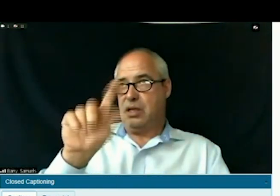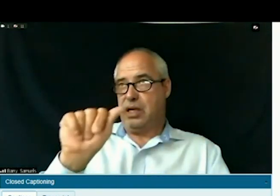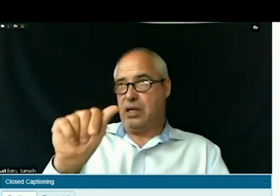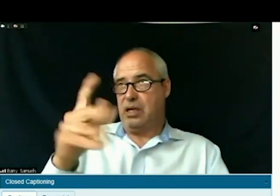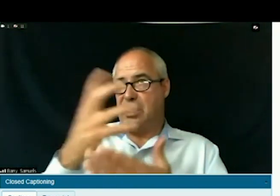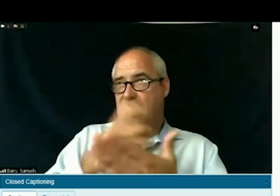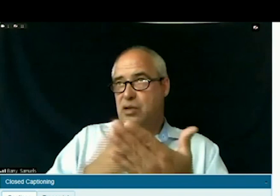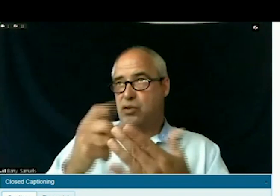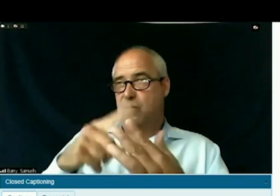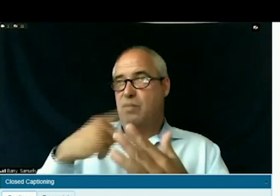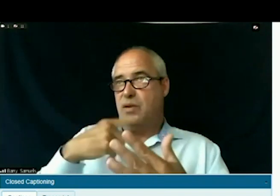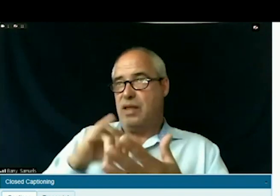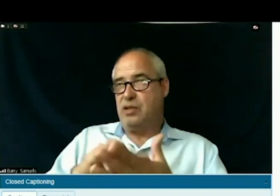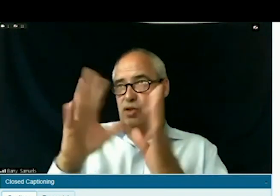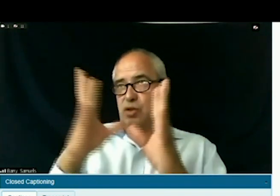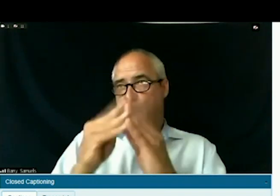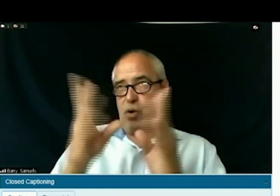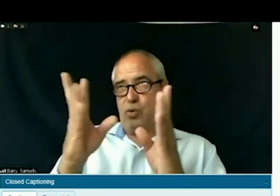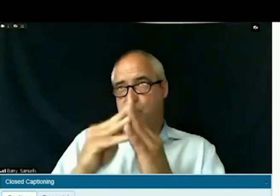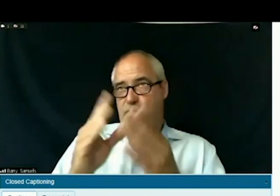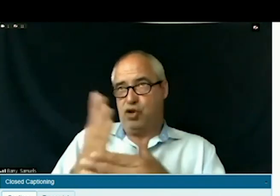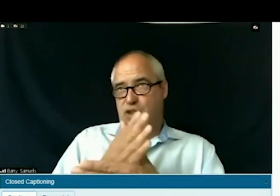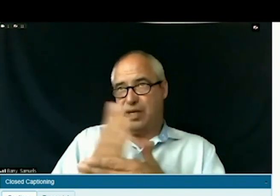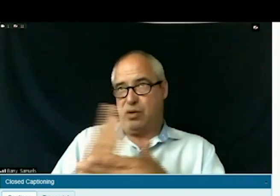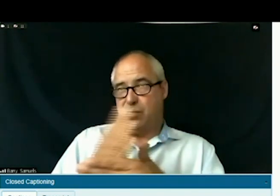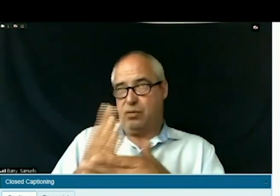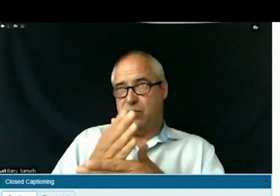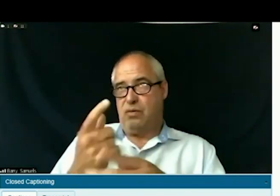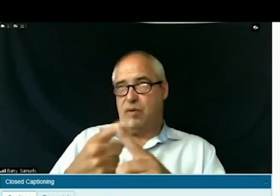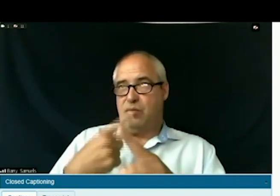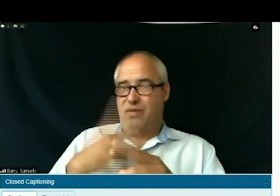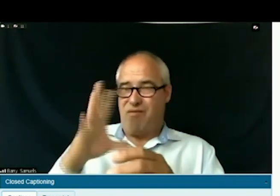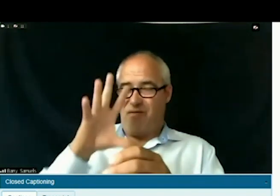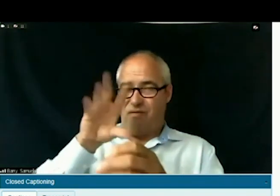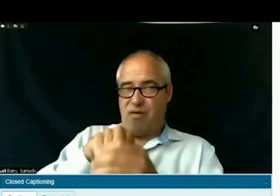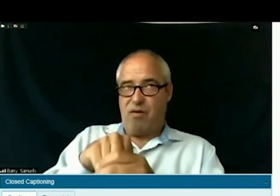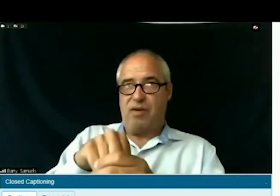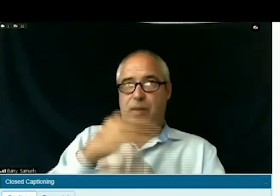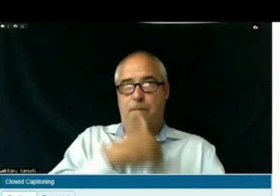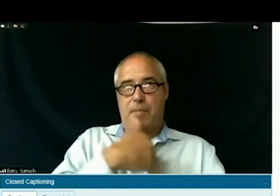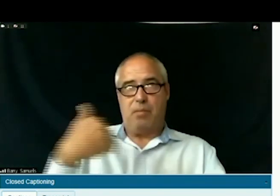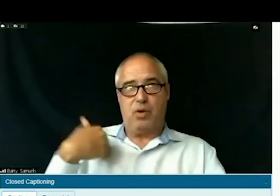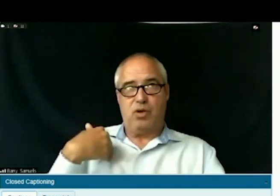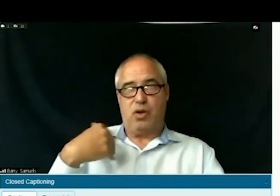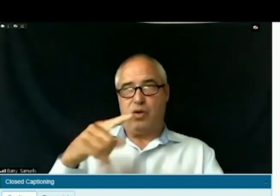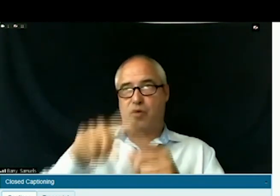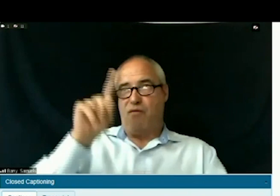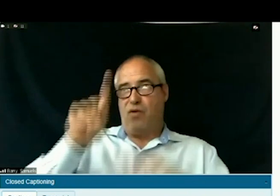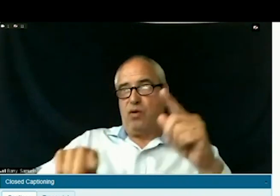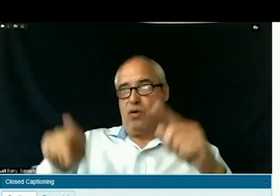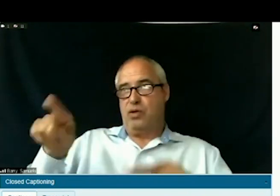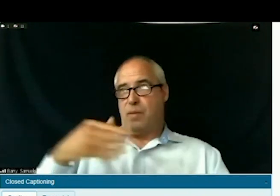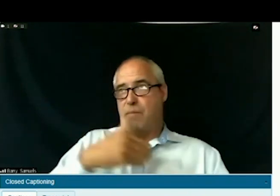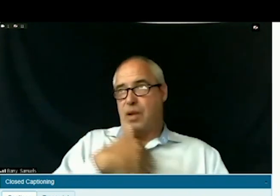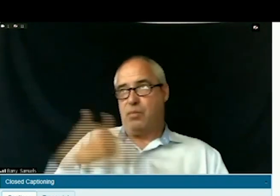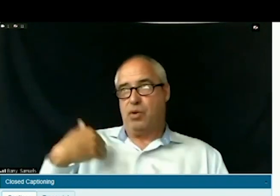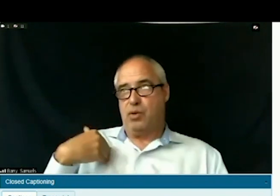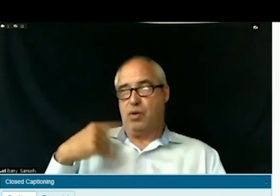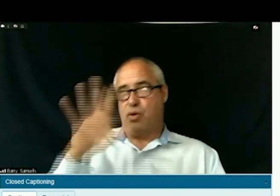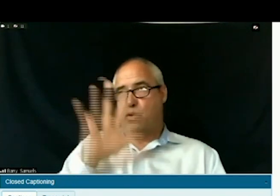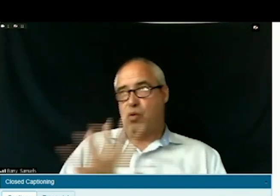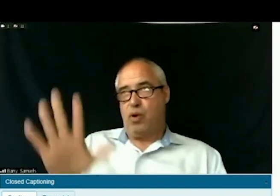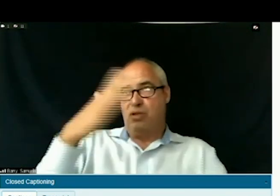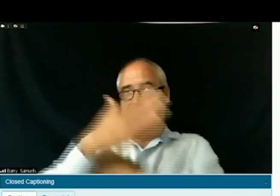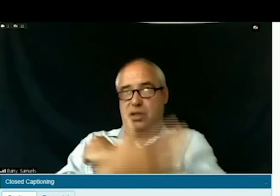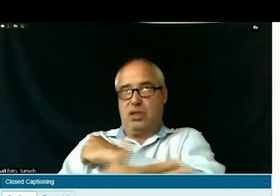as this symposium shared, to engage members, diverse members across the country and